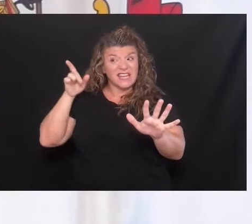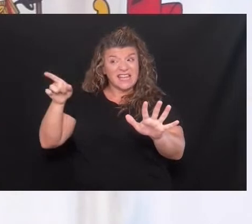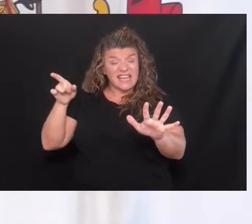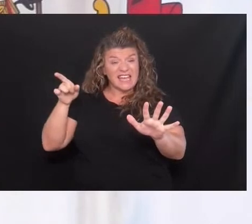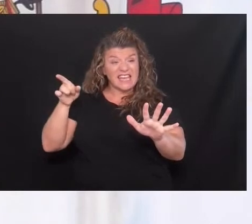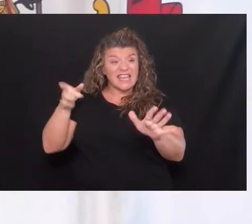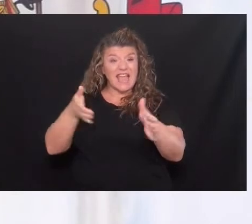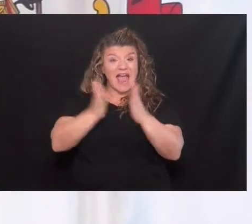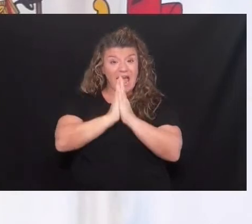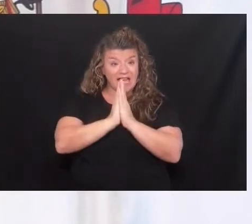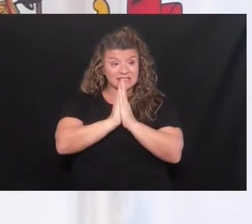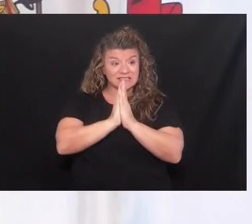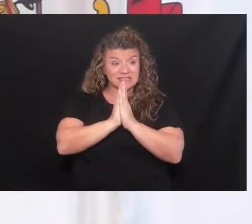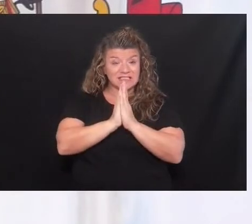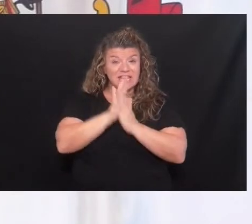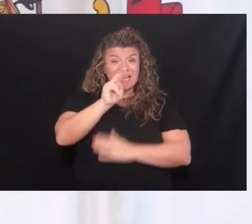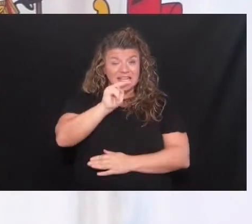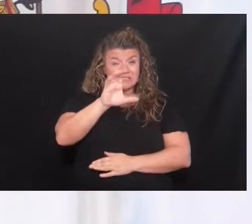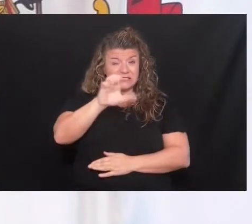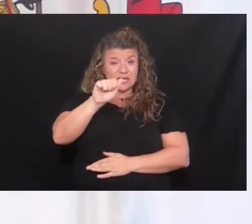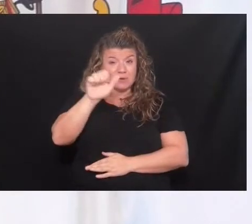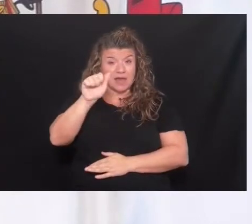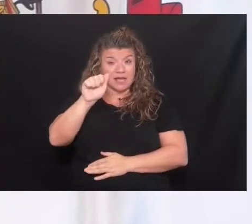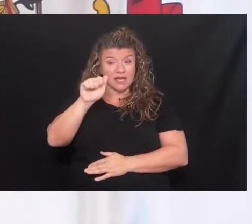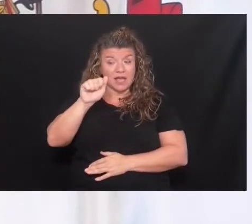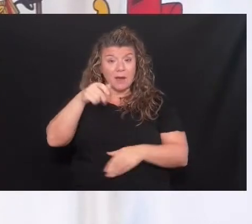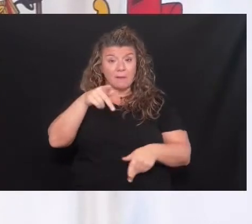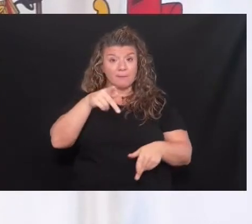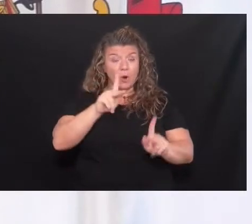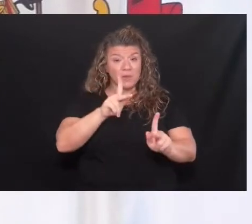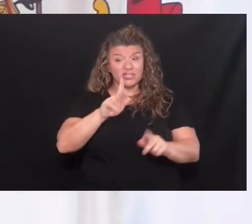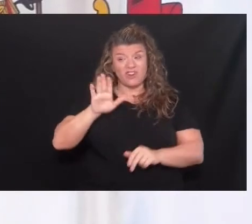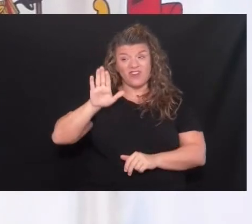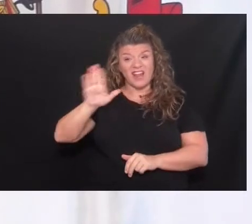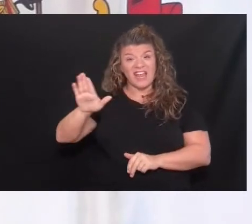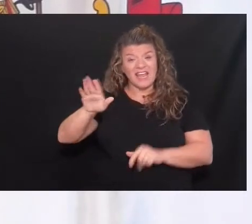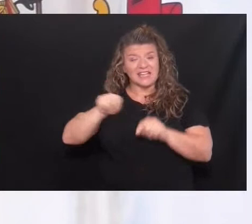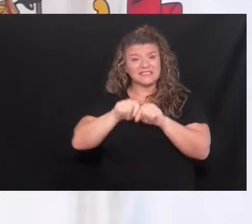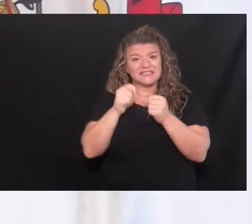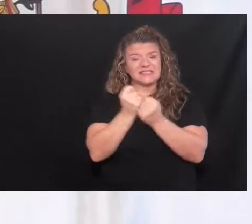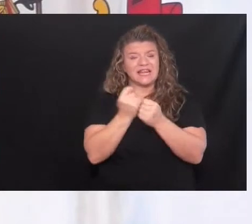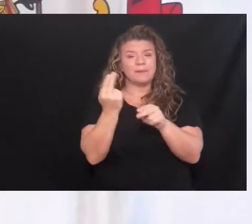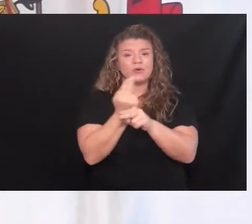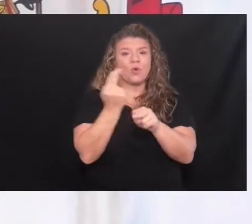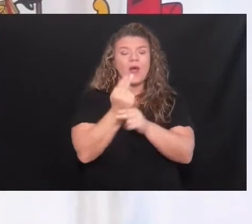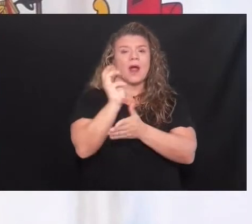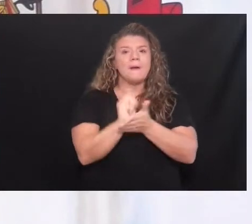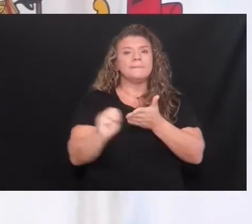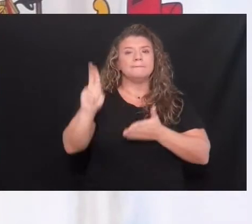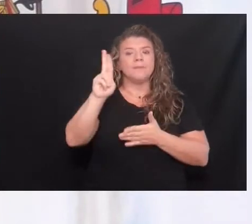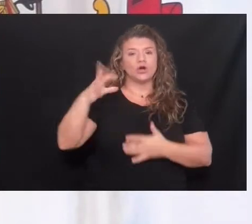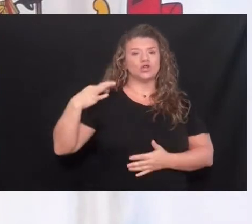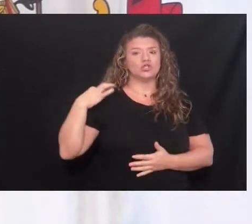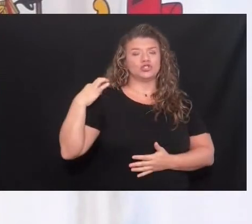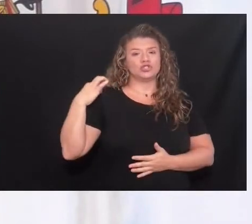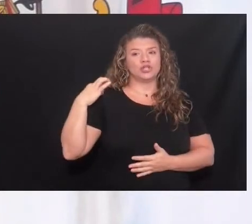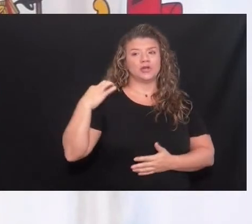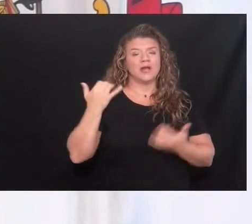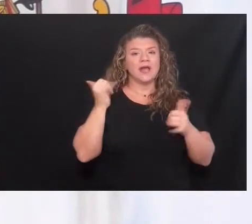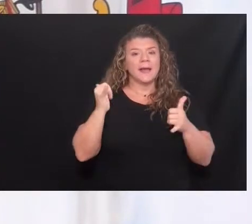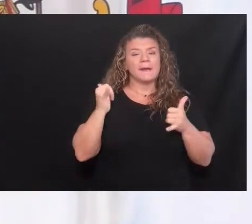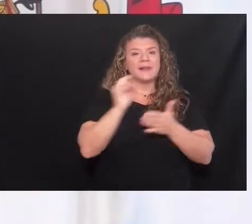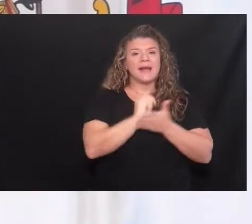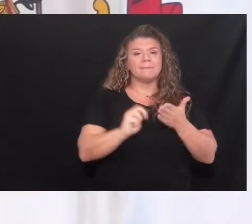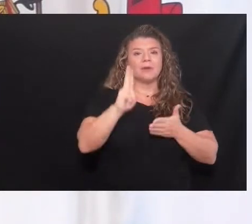the NCAA permission for his team to wear Marshall jerseys and play Marshall's